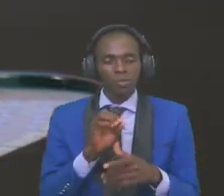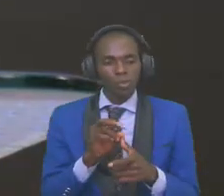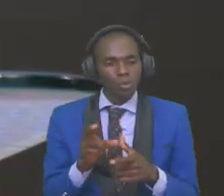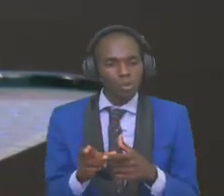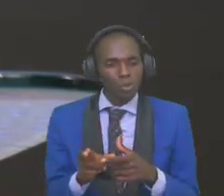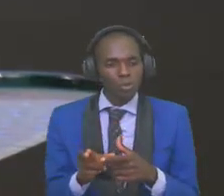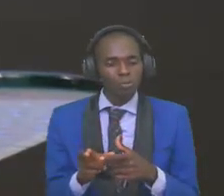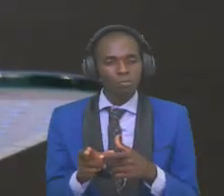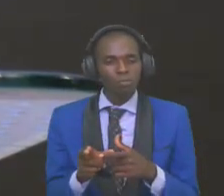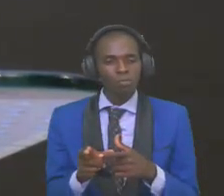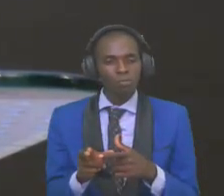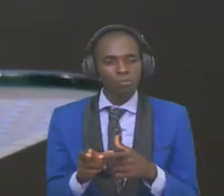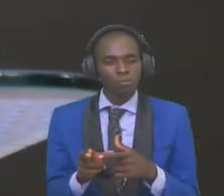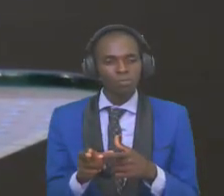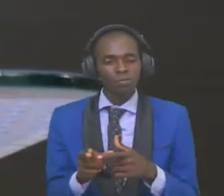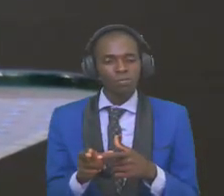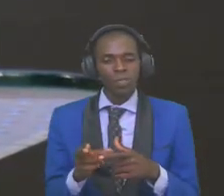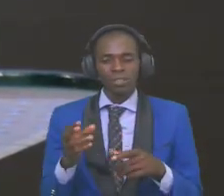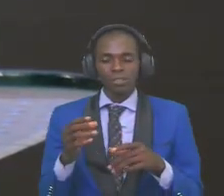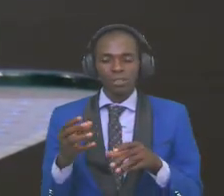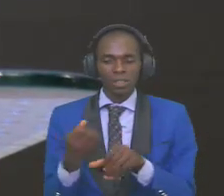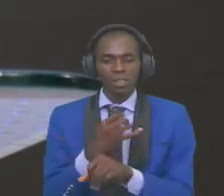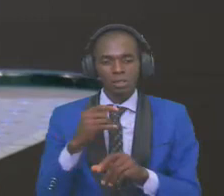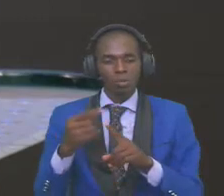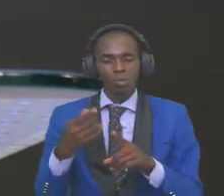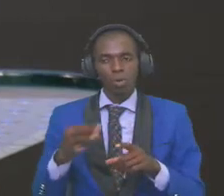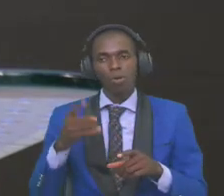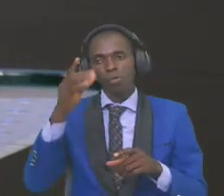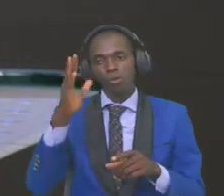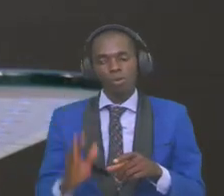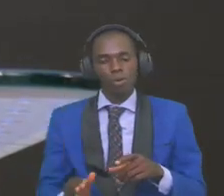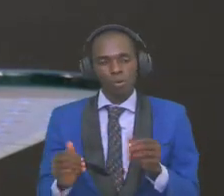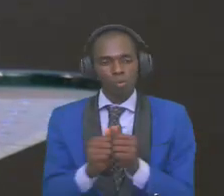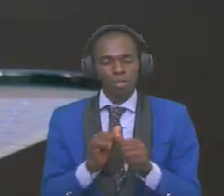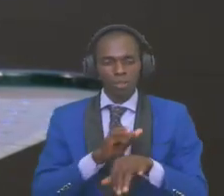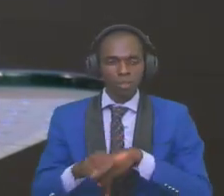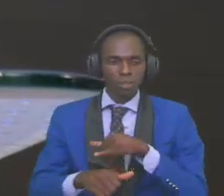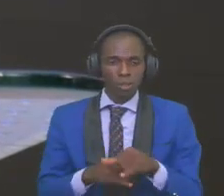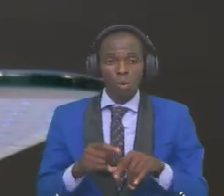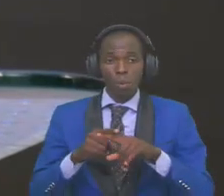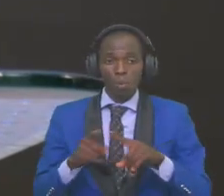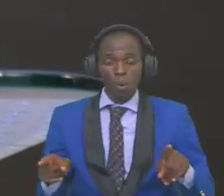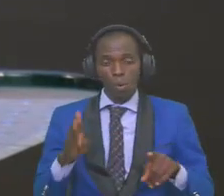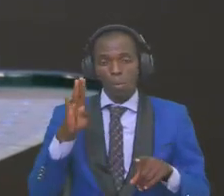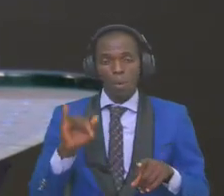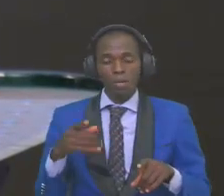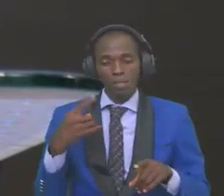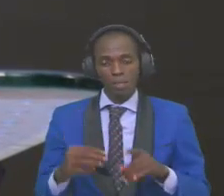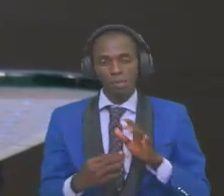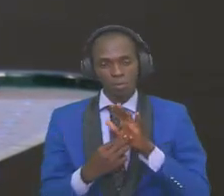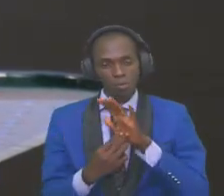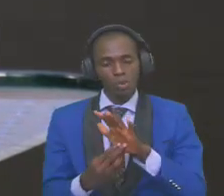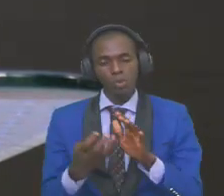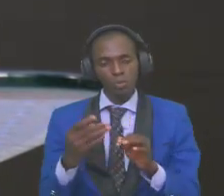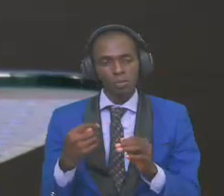word of God deceitfully, but by manifestation of the truth,